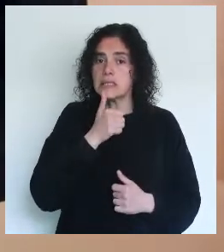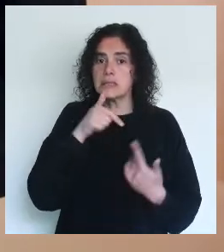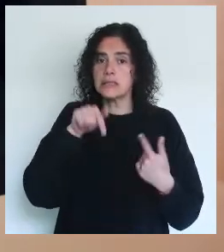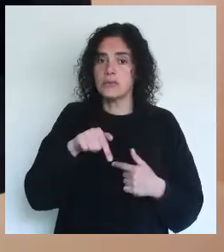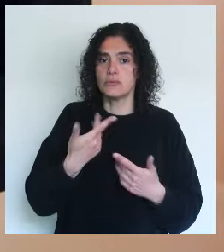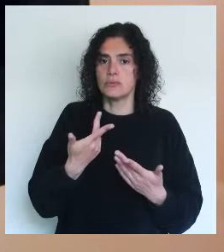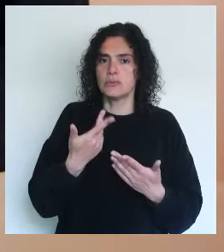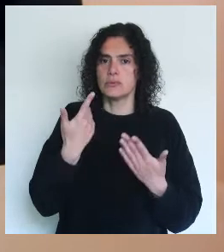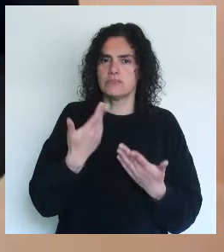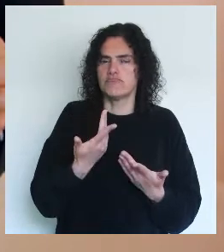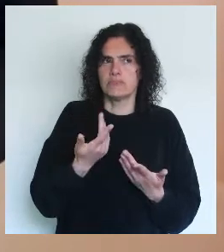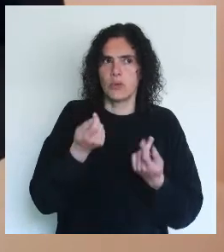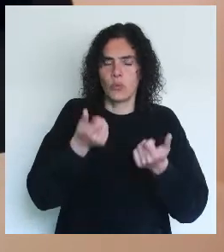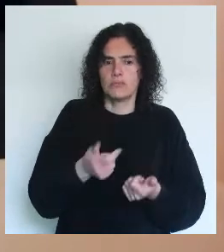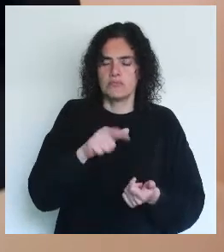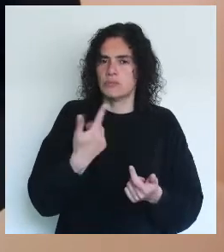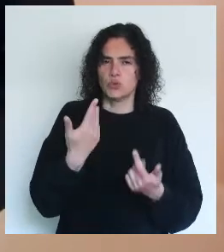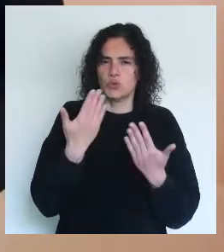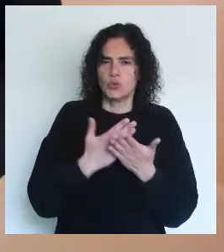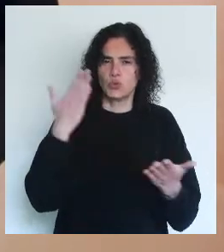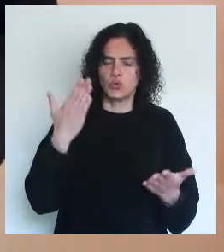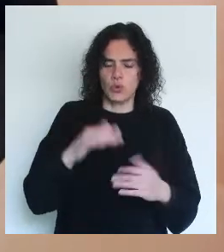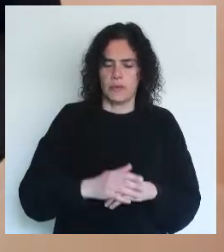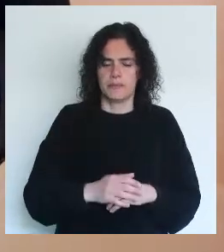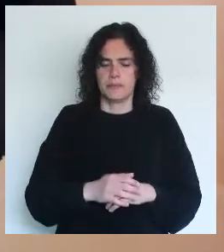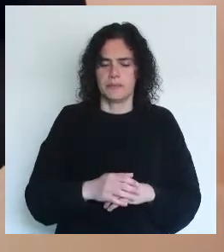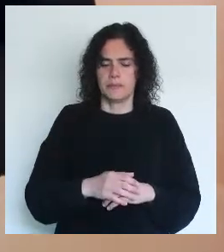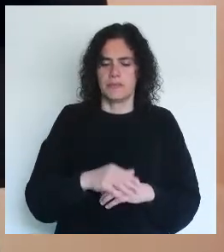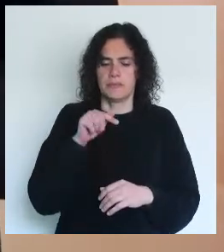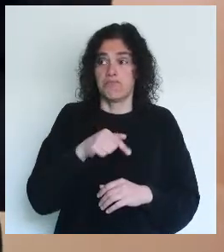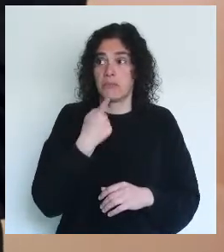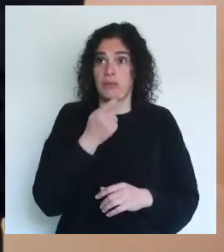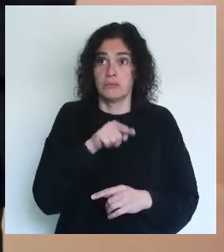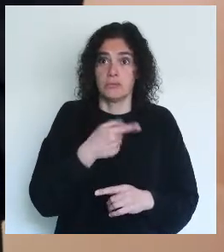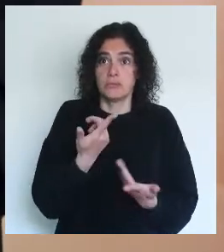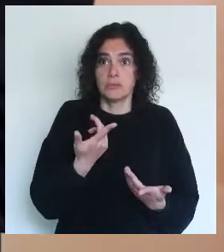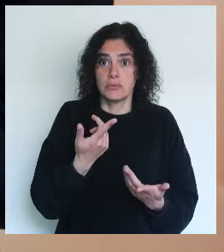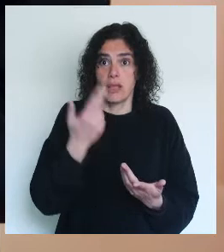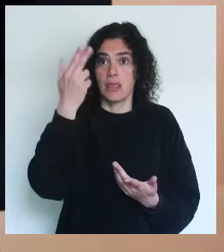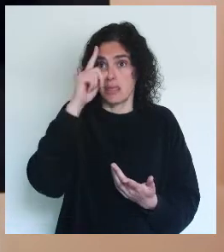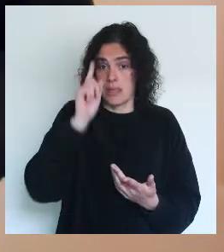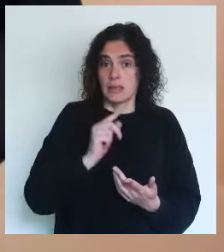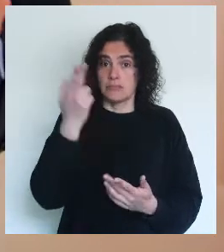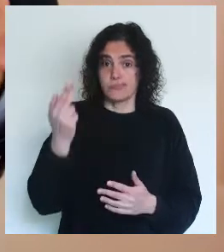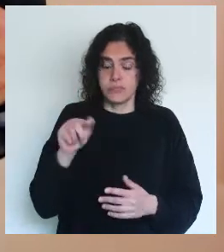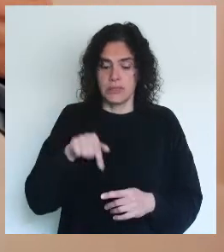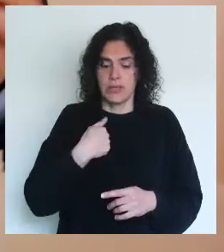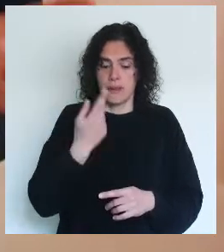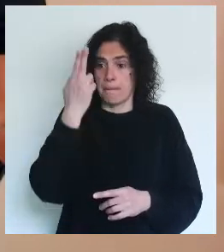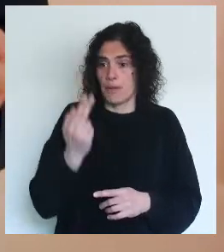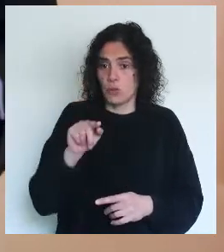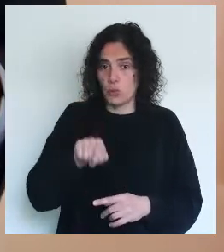decision that he would almost exclusively make what he called date painting, which